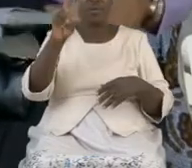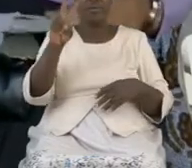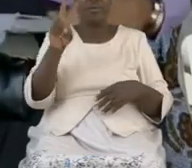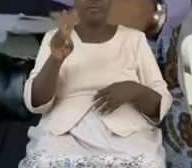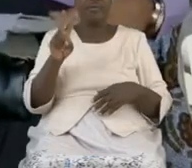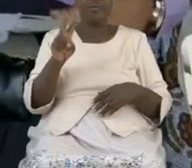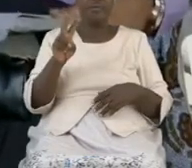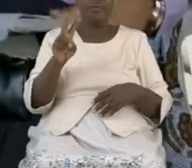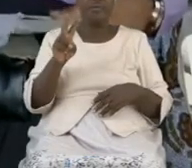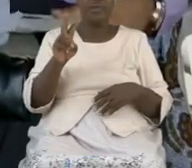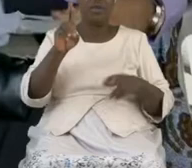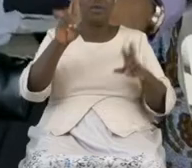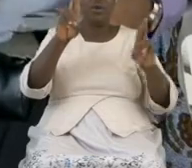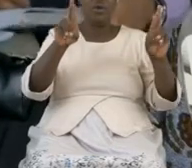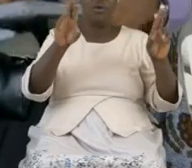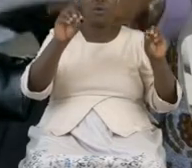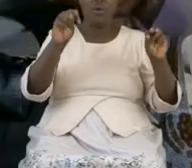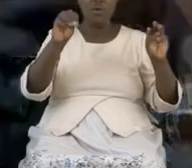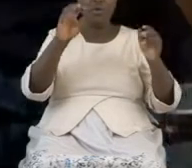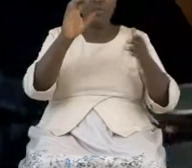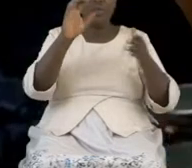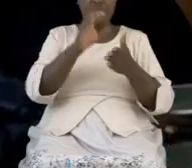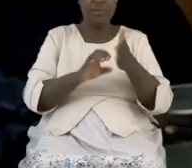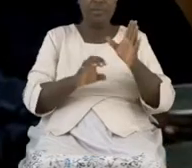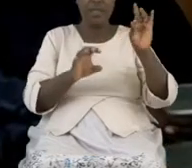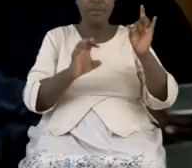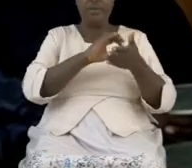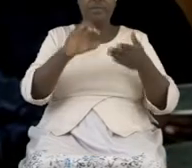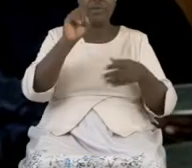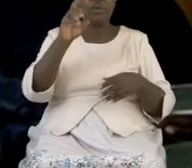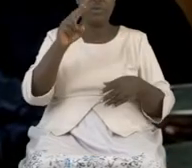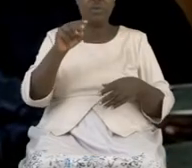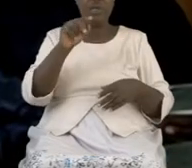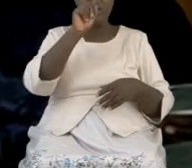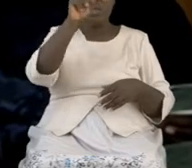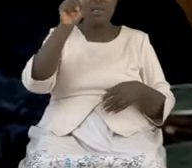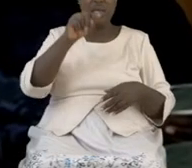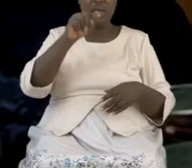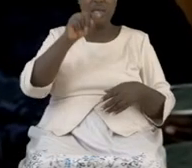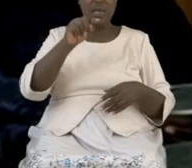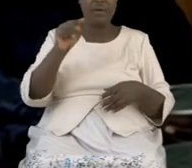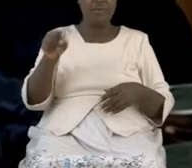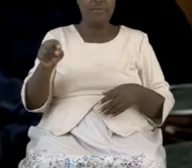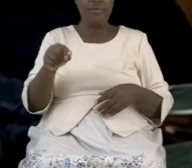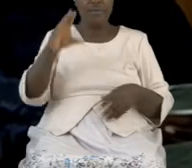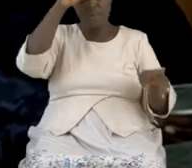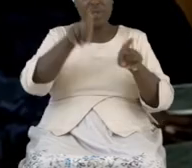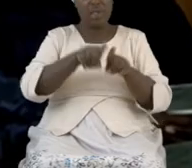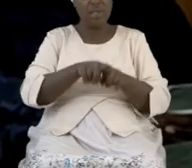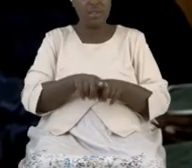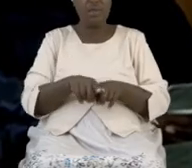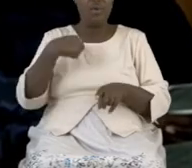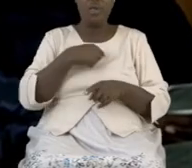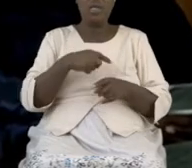12. In Romans chapter 8, verse 12, therefore, brethren, we are debtors not